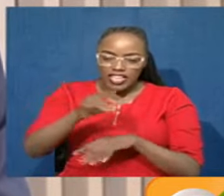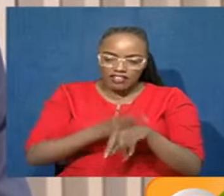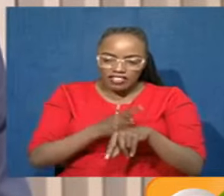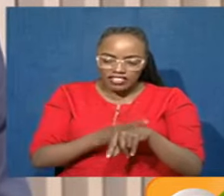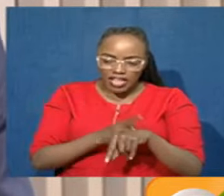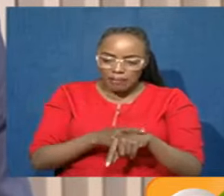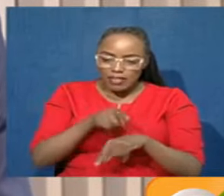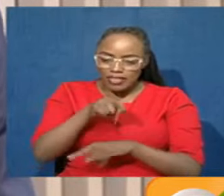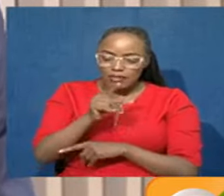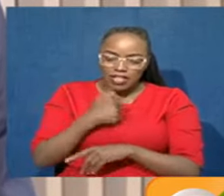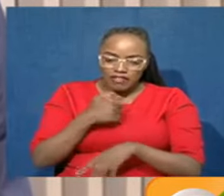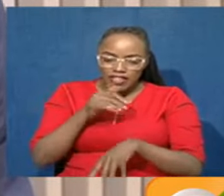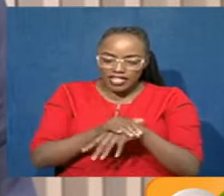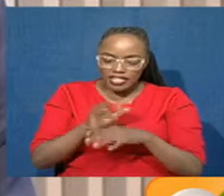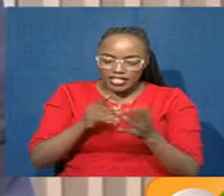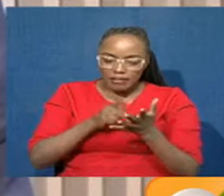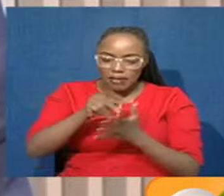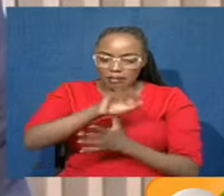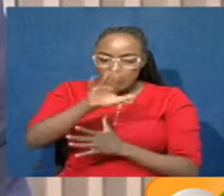were actually getting reimbursed